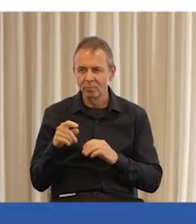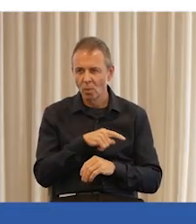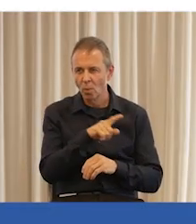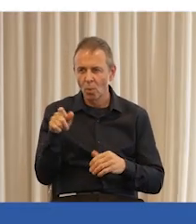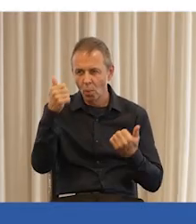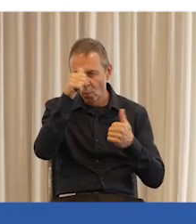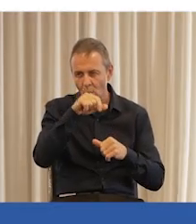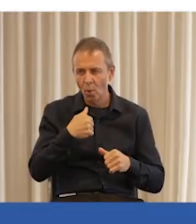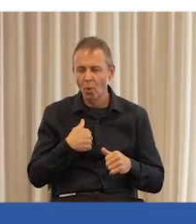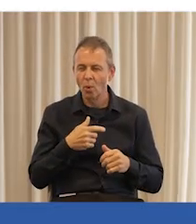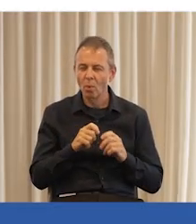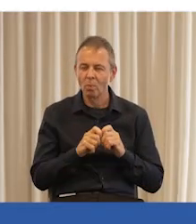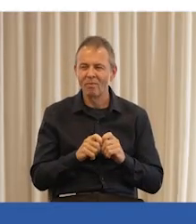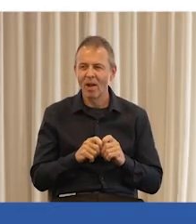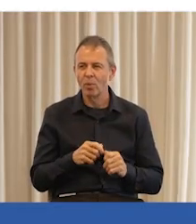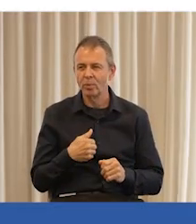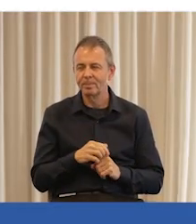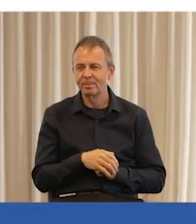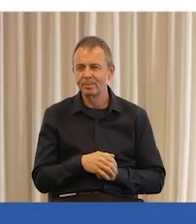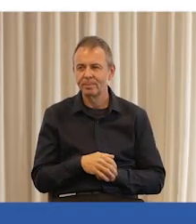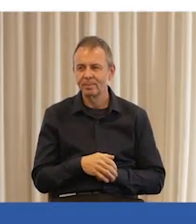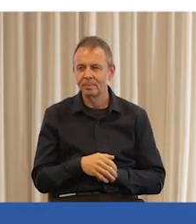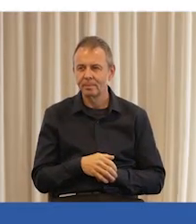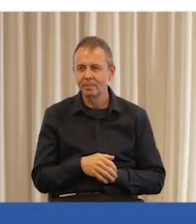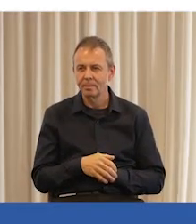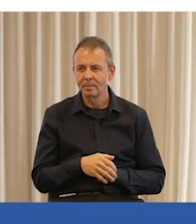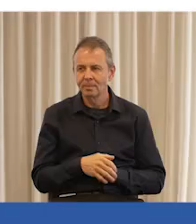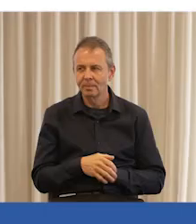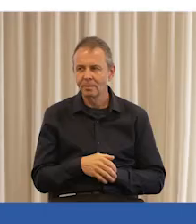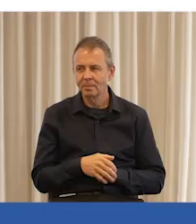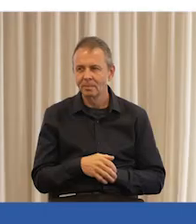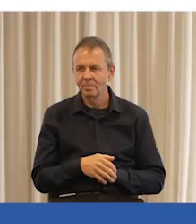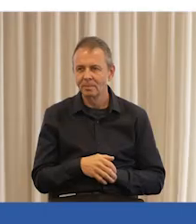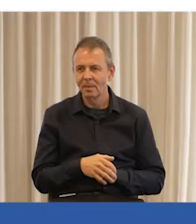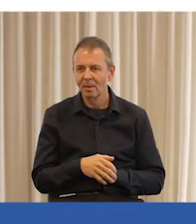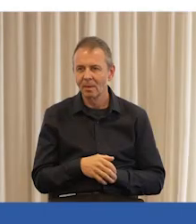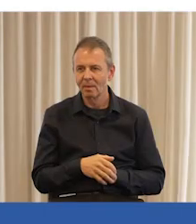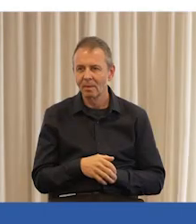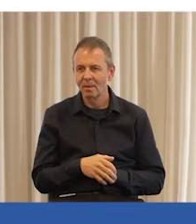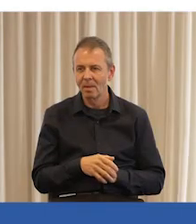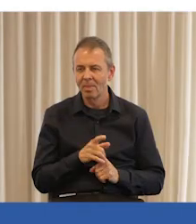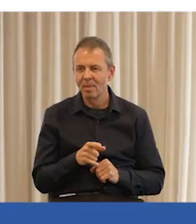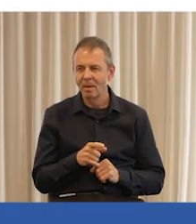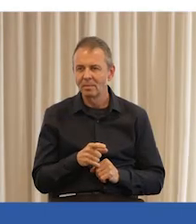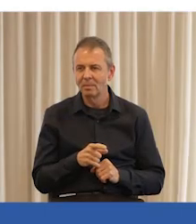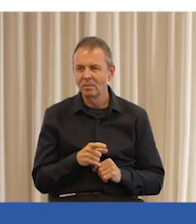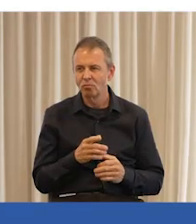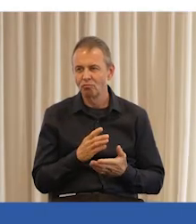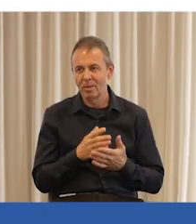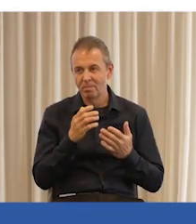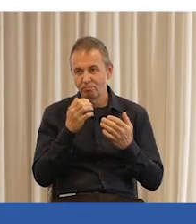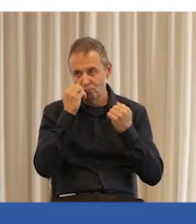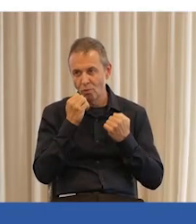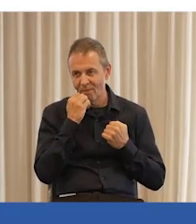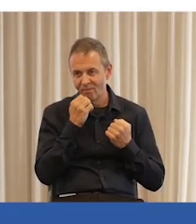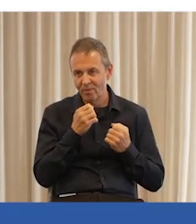her community. And I think that's really been brought home in some of the roles she's had. I'd describe it a